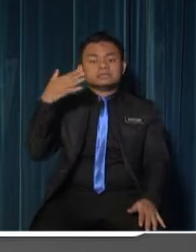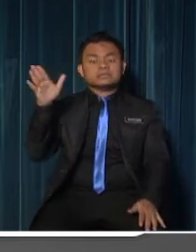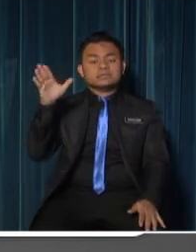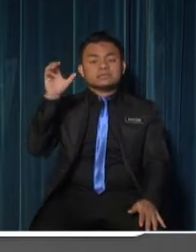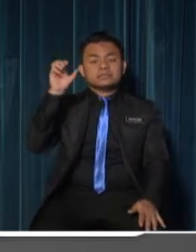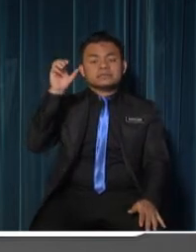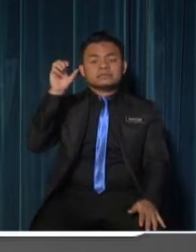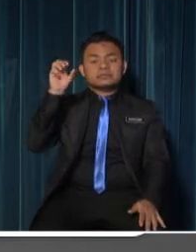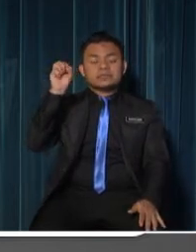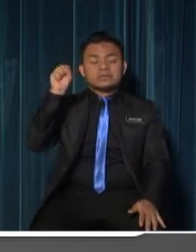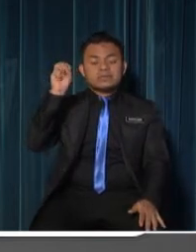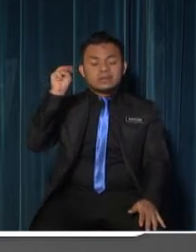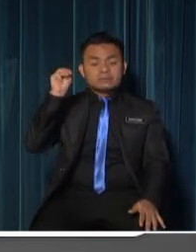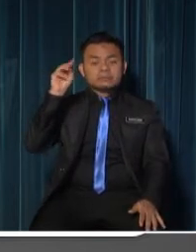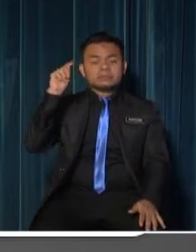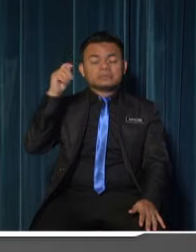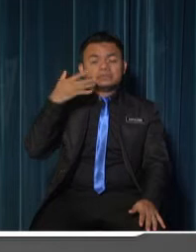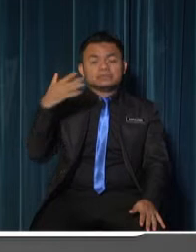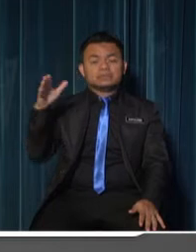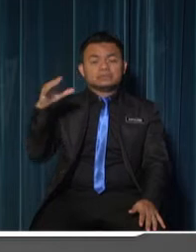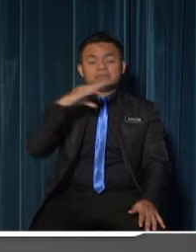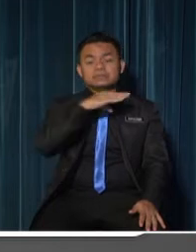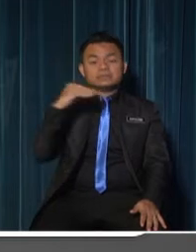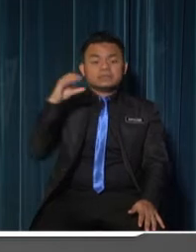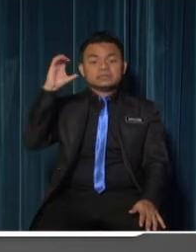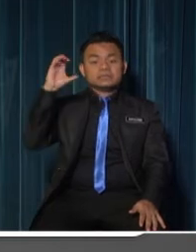and comets on the manila cardboard.